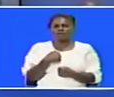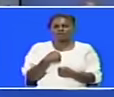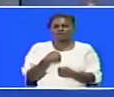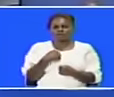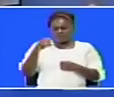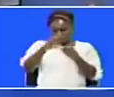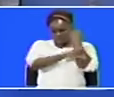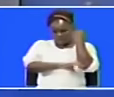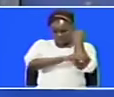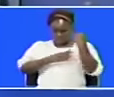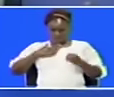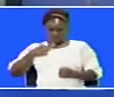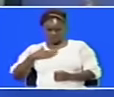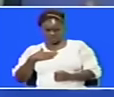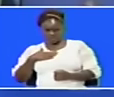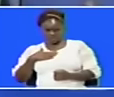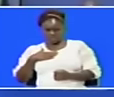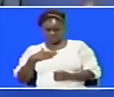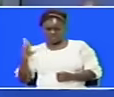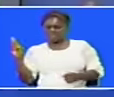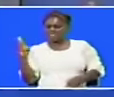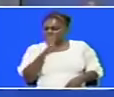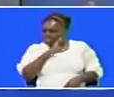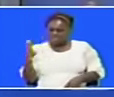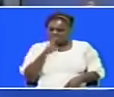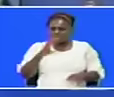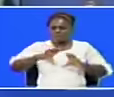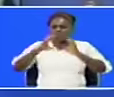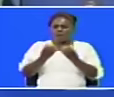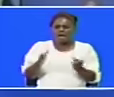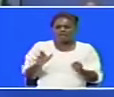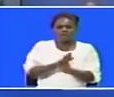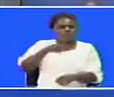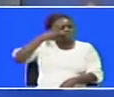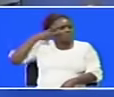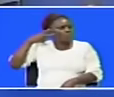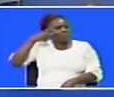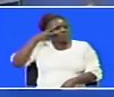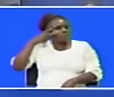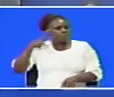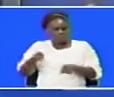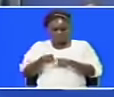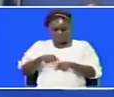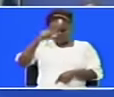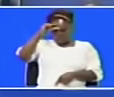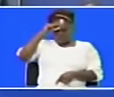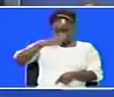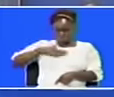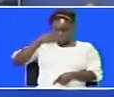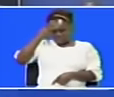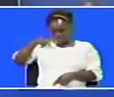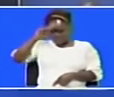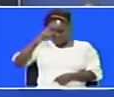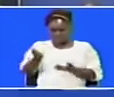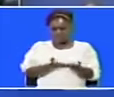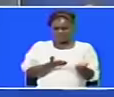Our country remains under threat from global terrorism, even as my administration's policies and